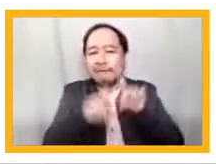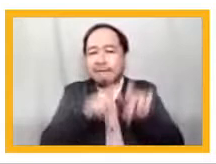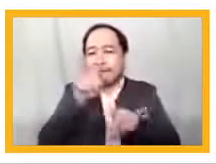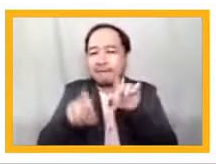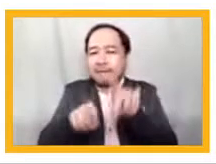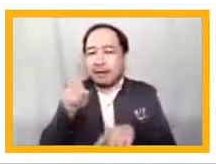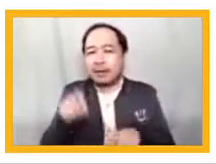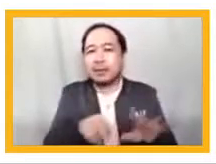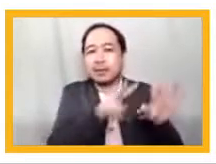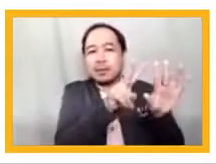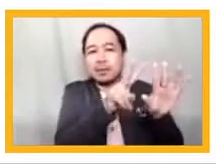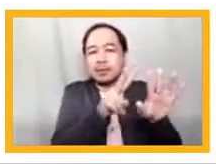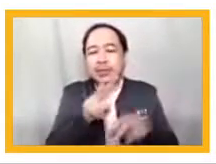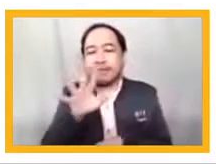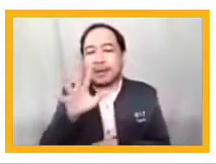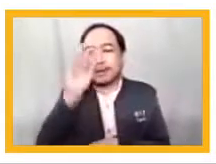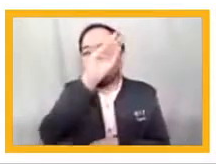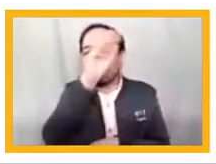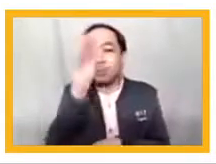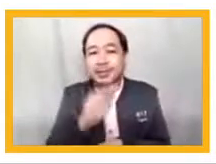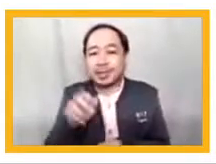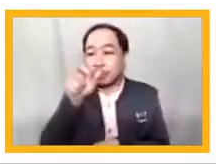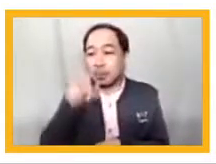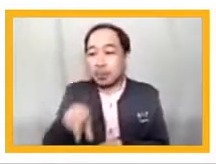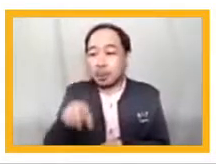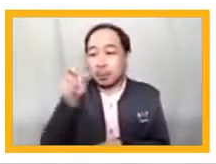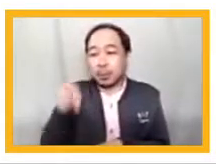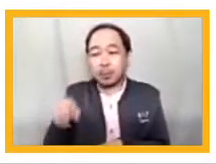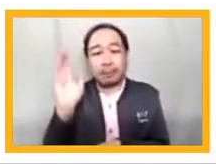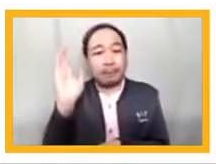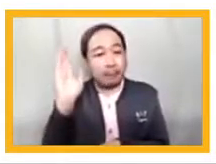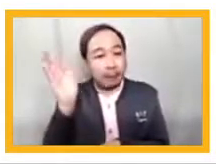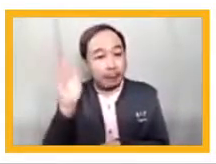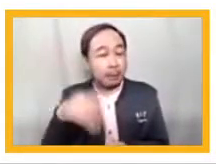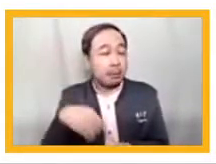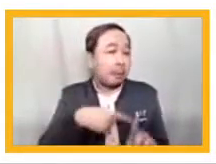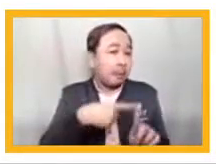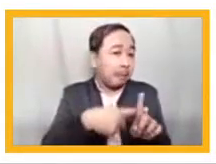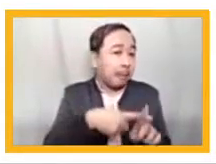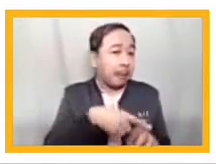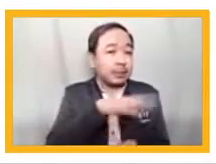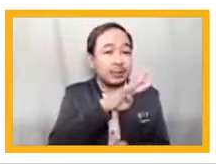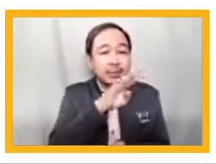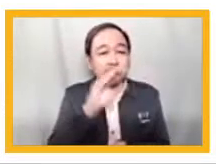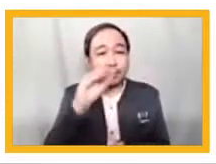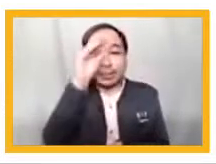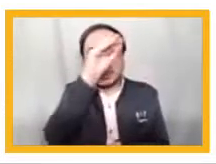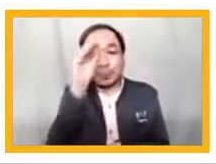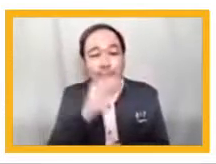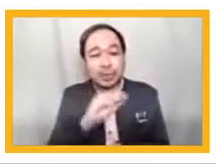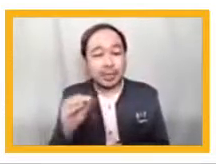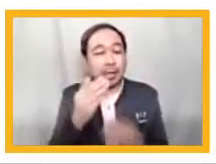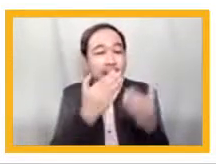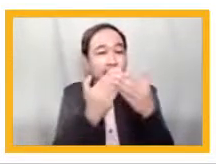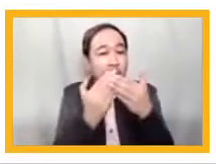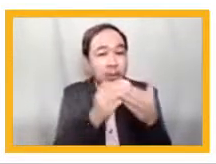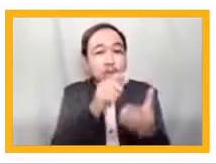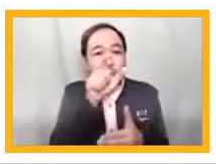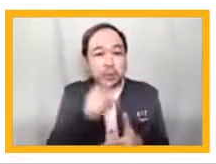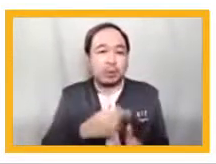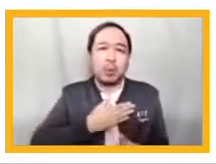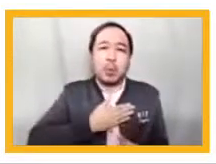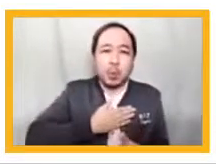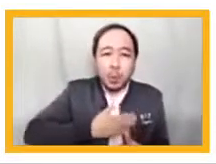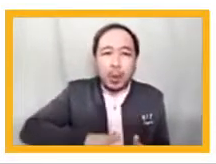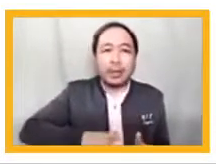75% lecturers and more than 40% students are willing to continue online learning and or blended learning. So